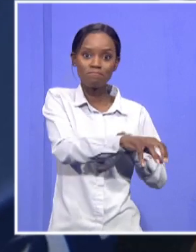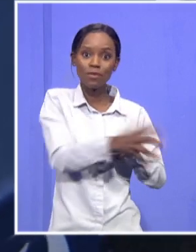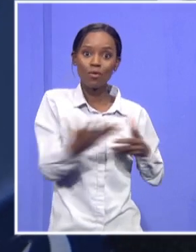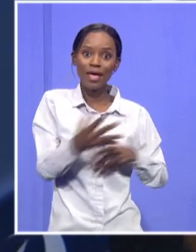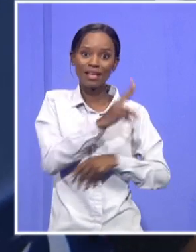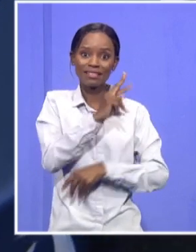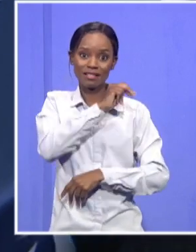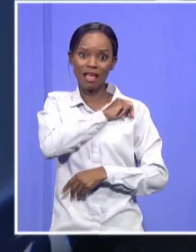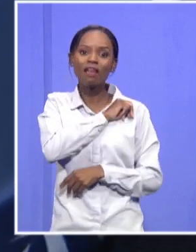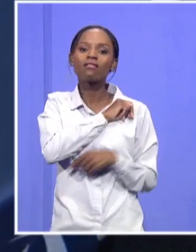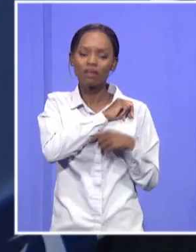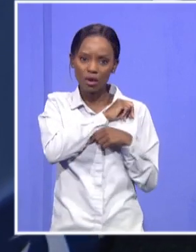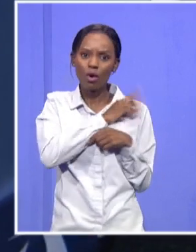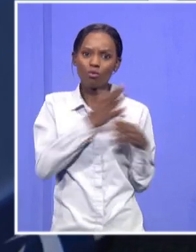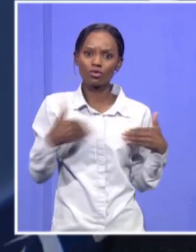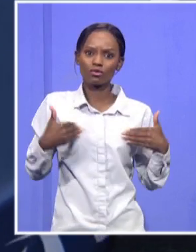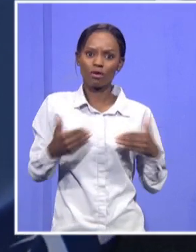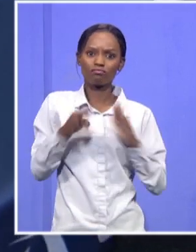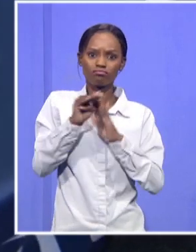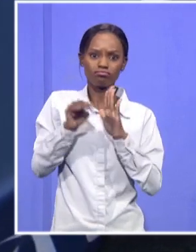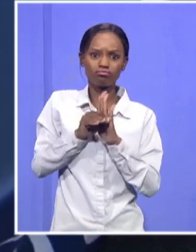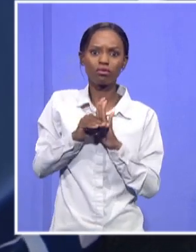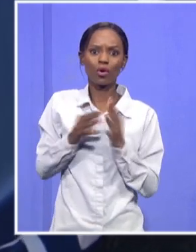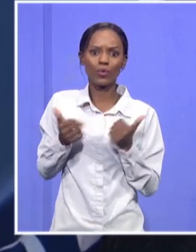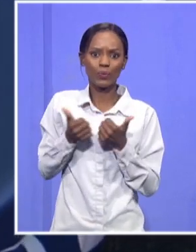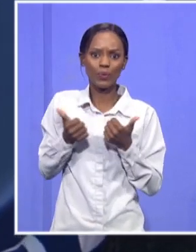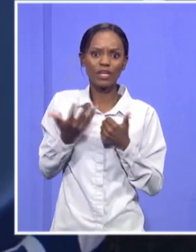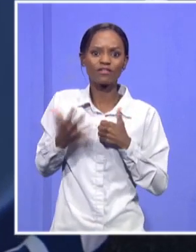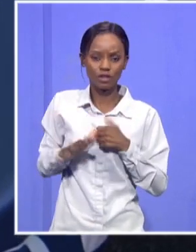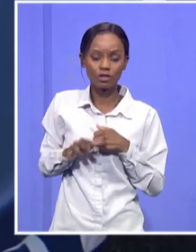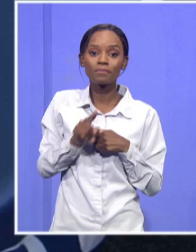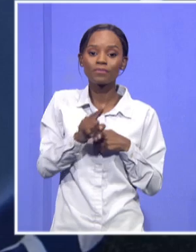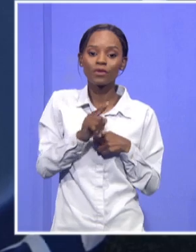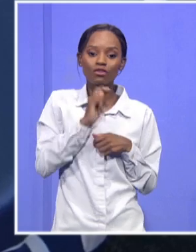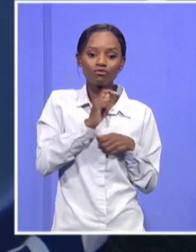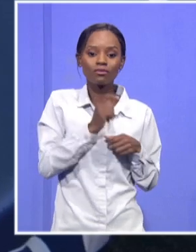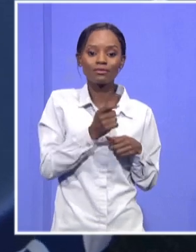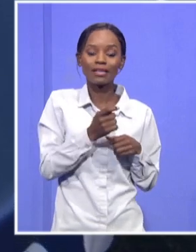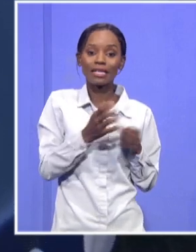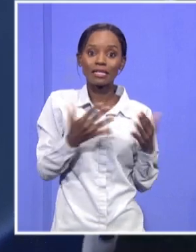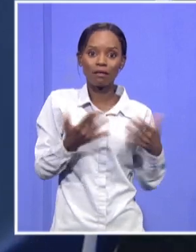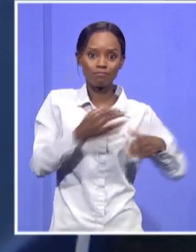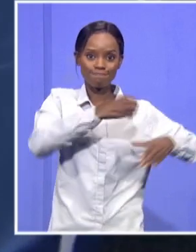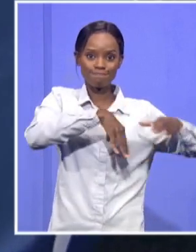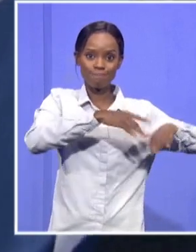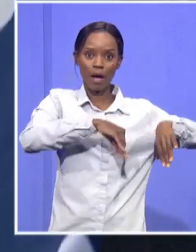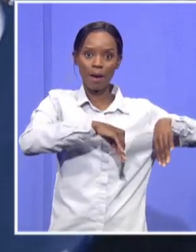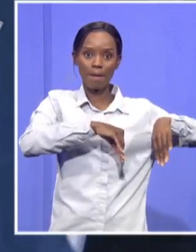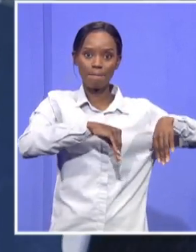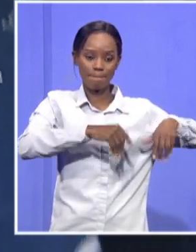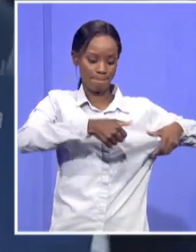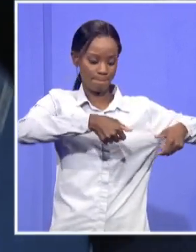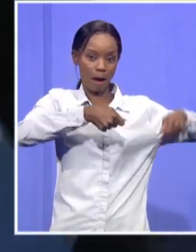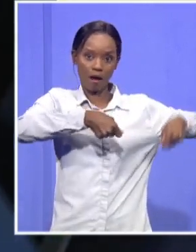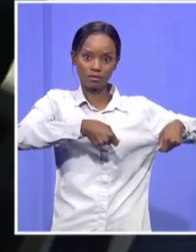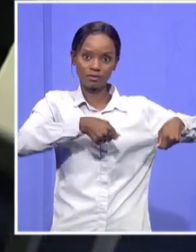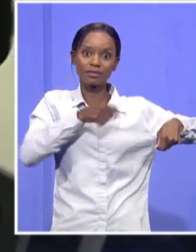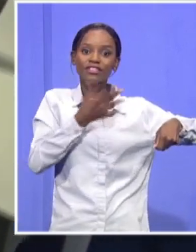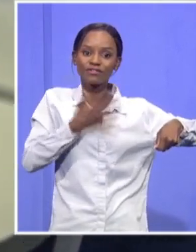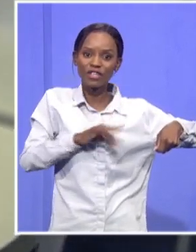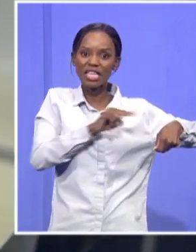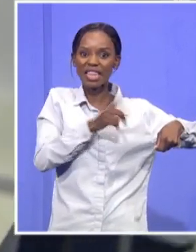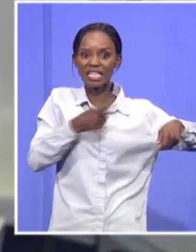piloting, and we are just putting it in the buckets, and then if you want it, then we can sell it in